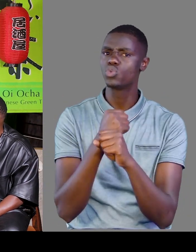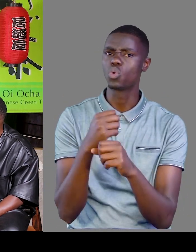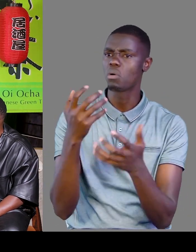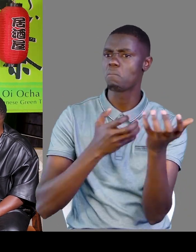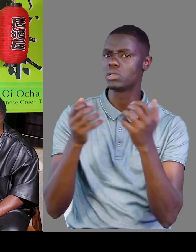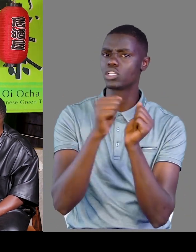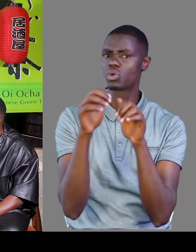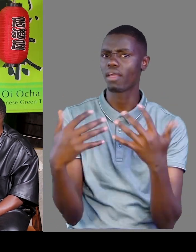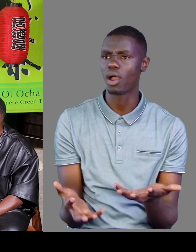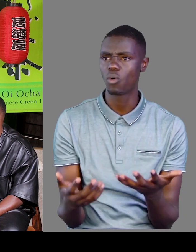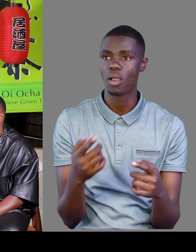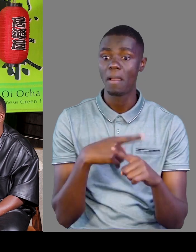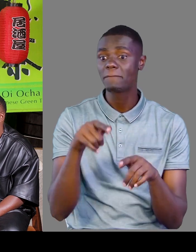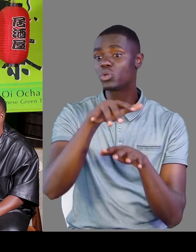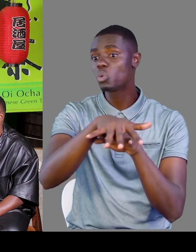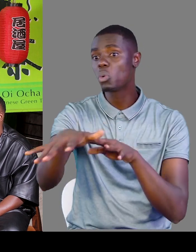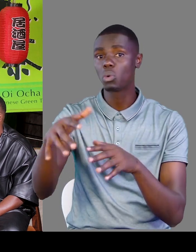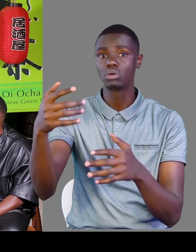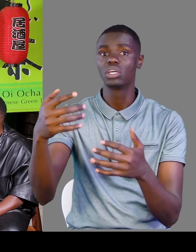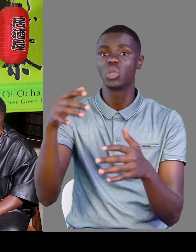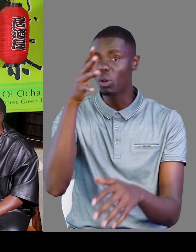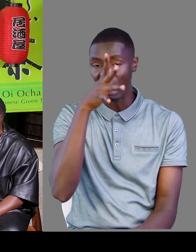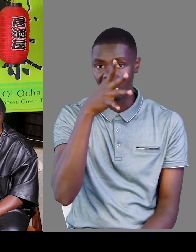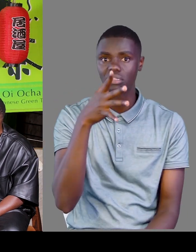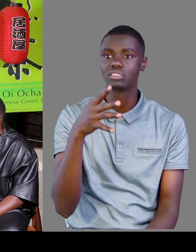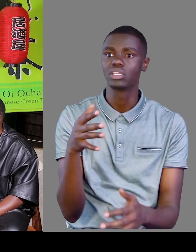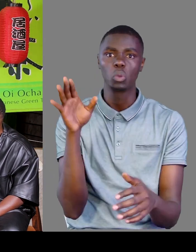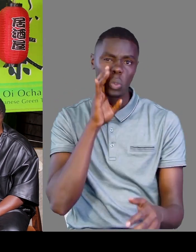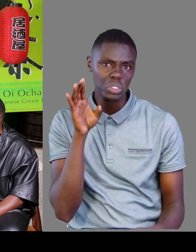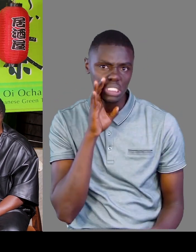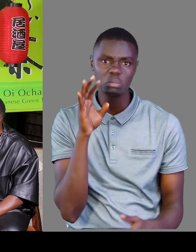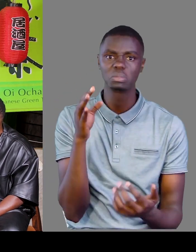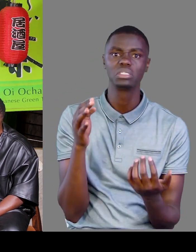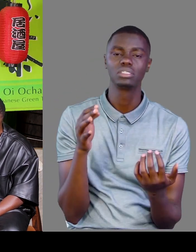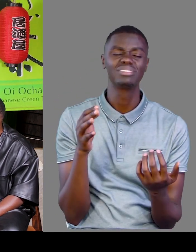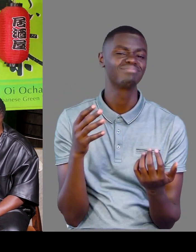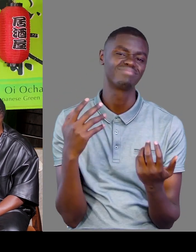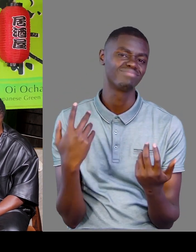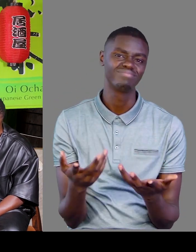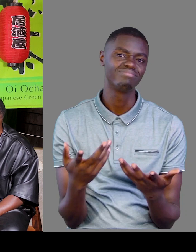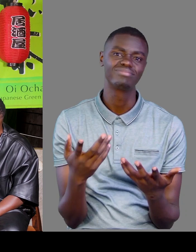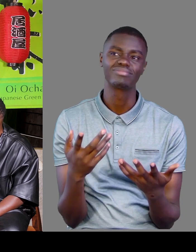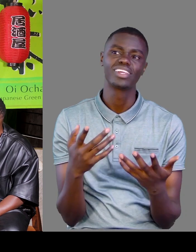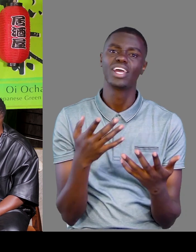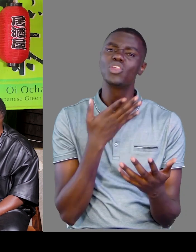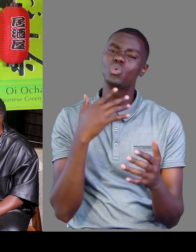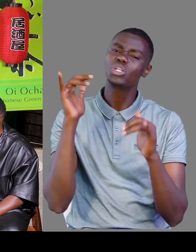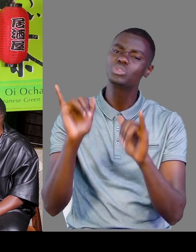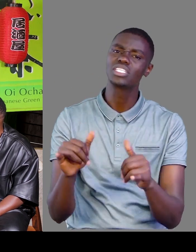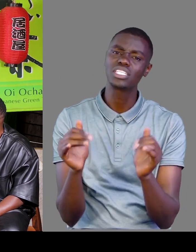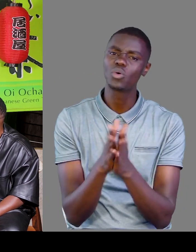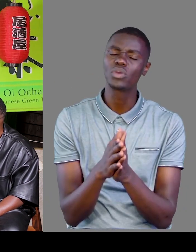biz pamoja? But uje huku chini ni kunyang'anyana biz, kunyang'anya, kuongea juu ya mtu mwingine. You go and sit with these guys and